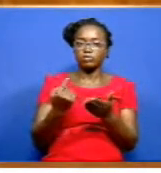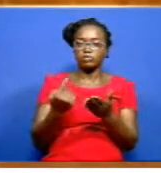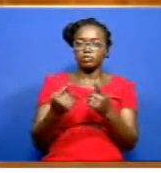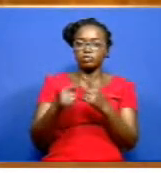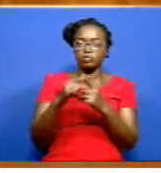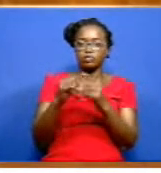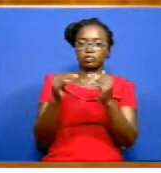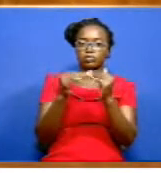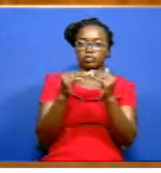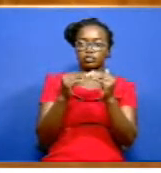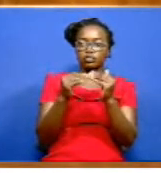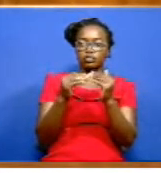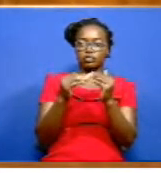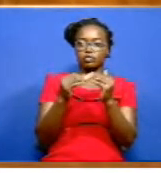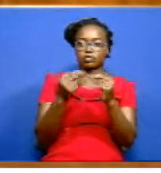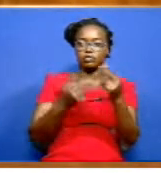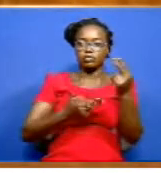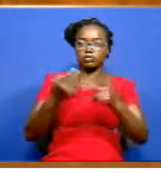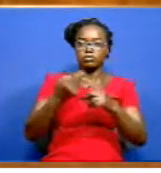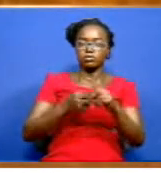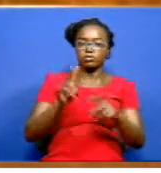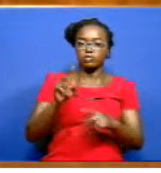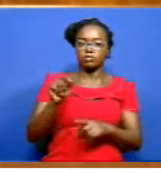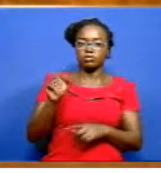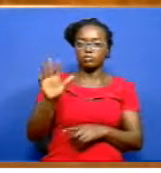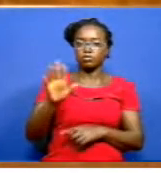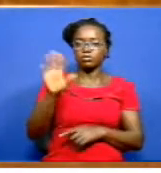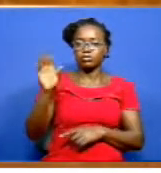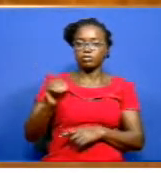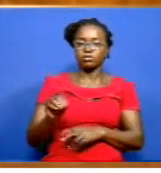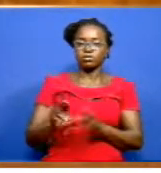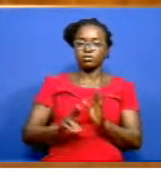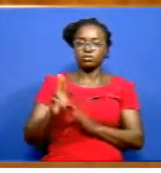rate has risen from 2.5% to